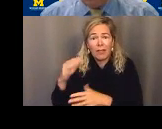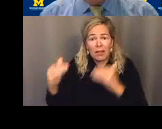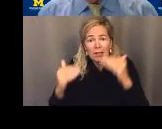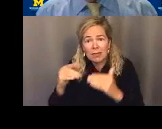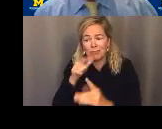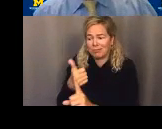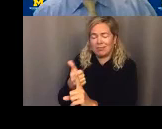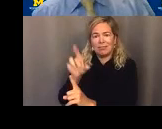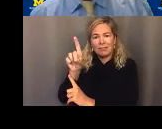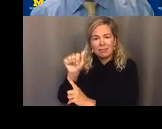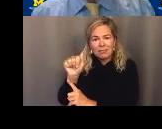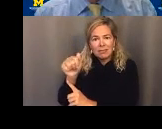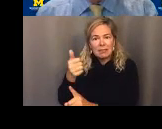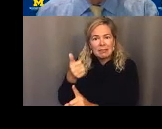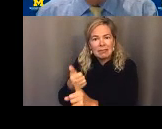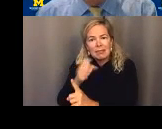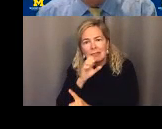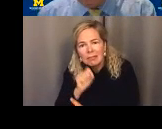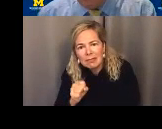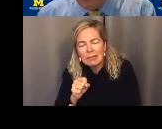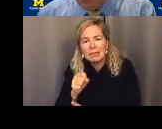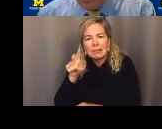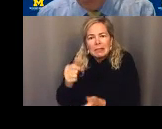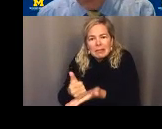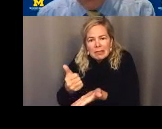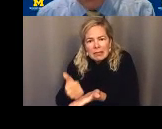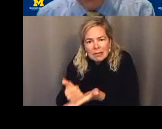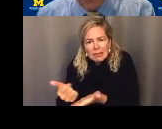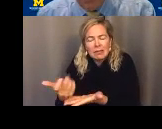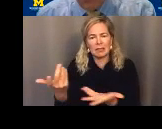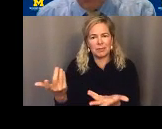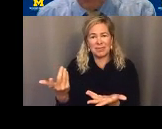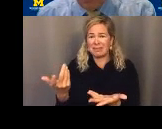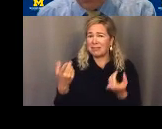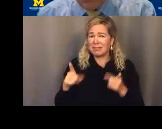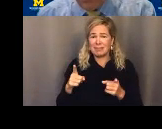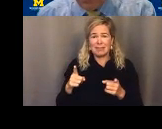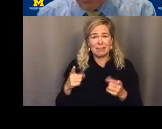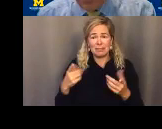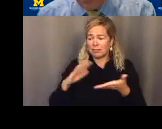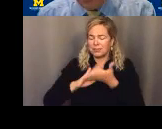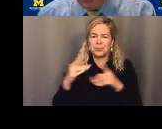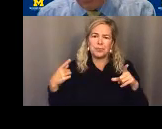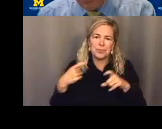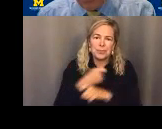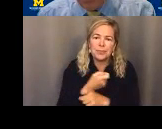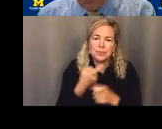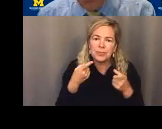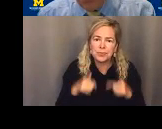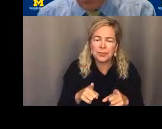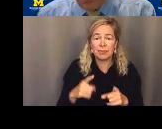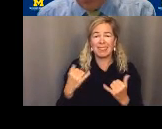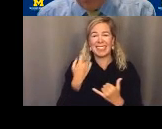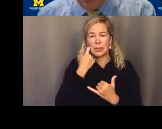The pandemic has made things a lot more complicated. In response to this, we formed this Family Care Task Force about a month